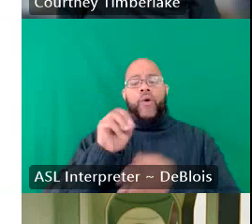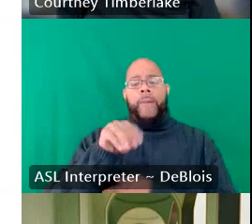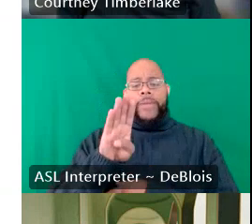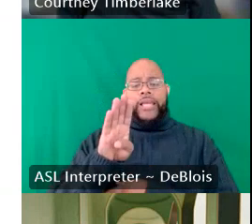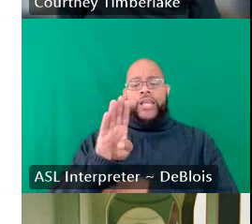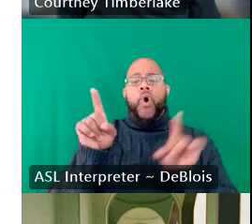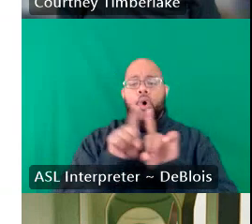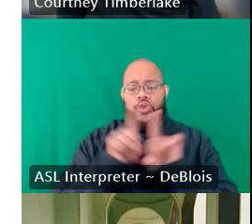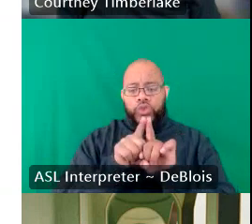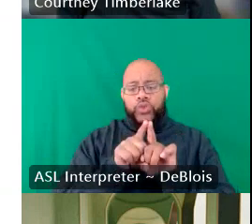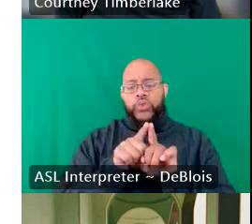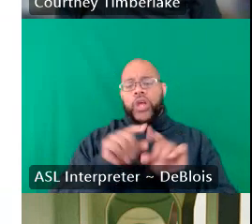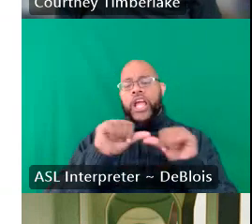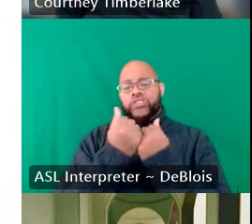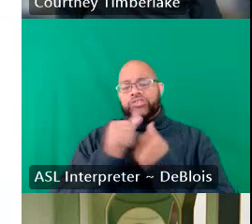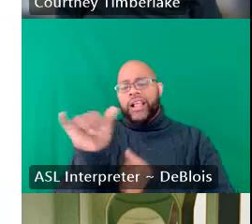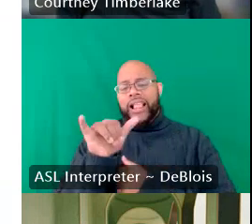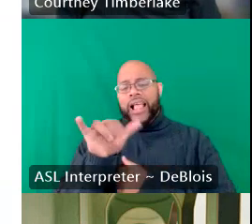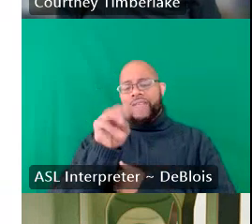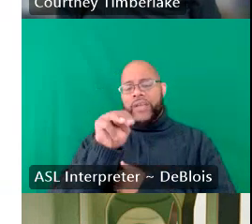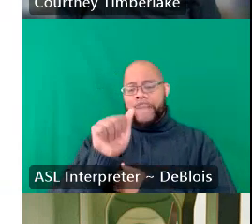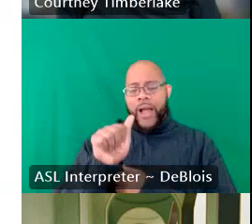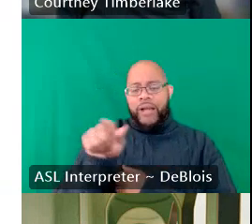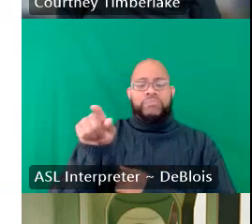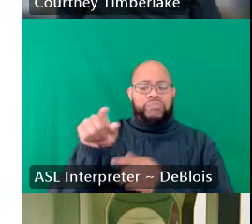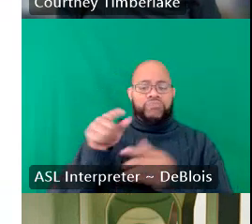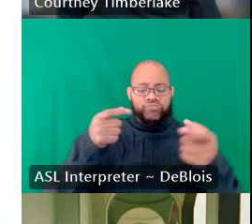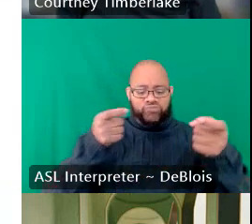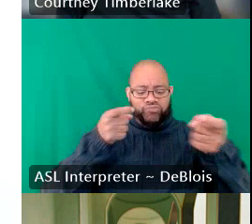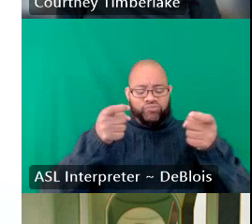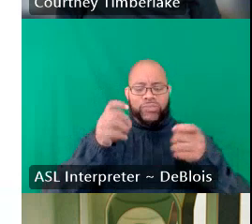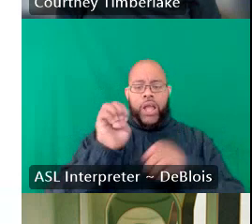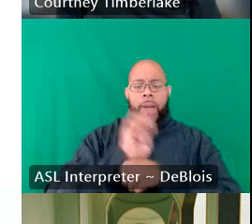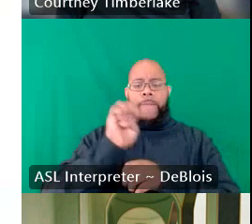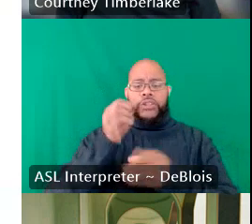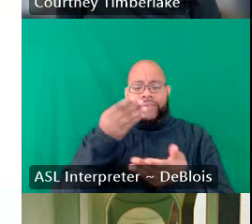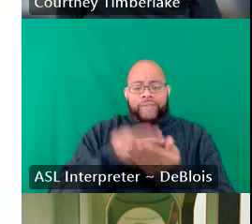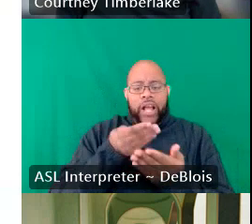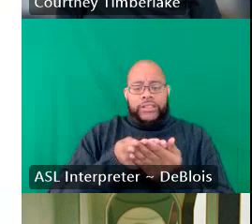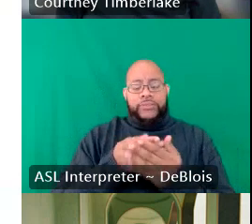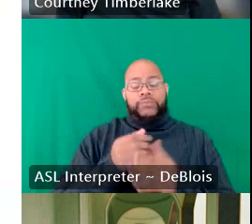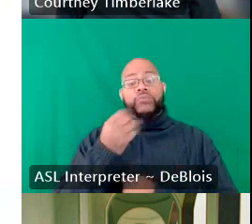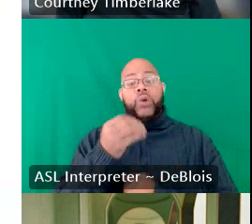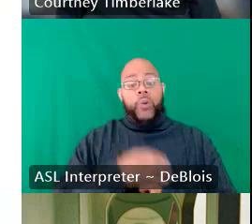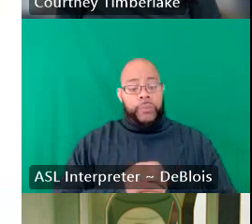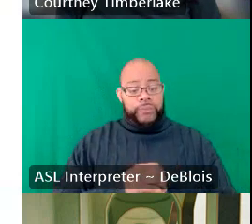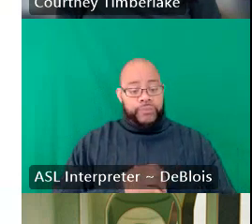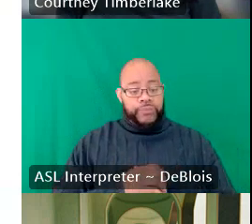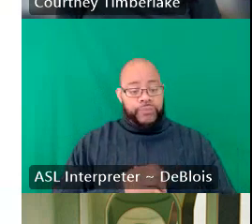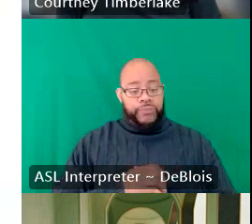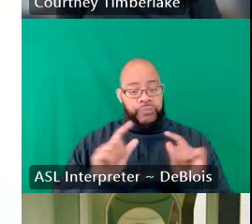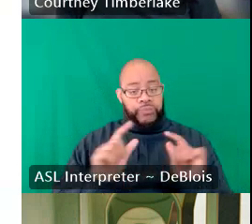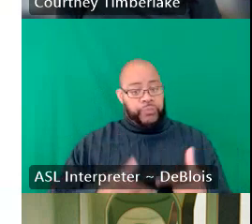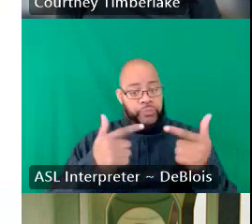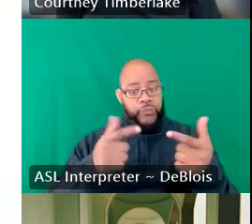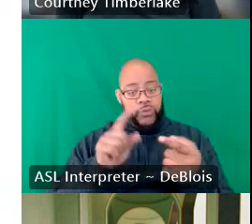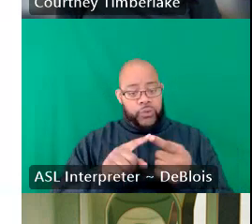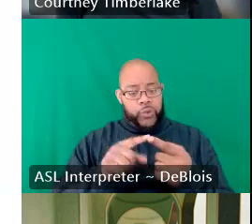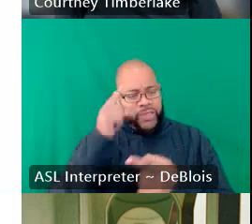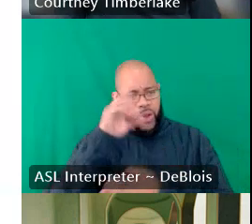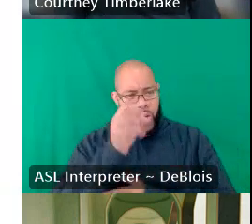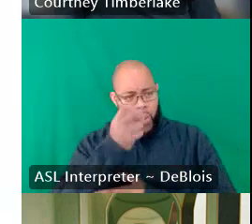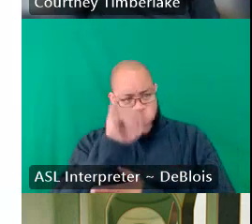at agencies such as FEMA, where she was in charge of emergency funds. So I'll turn it over to, I think Courtney's